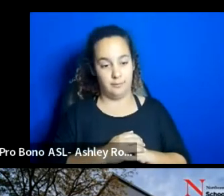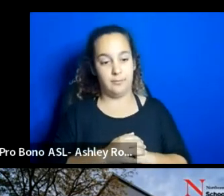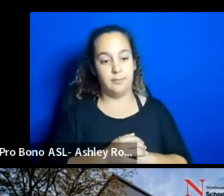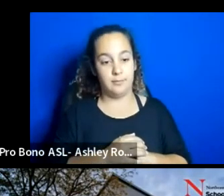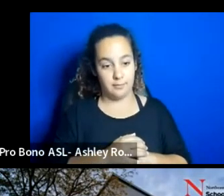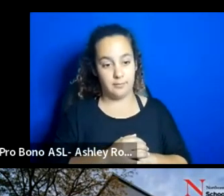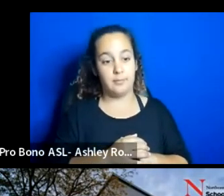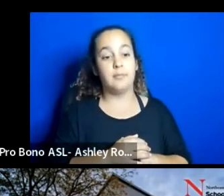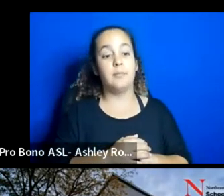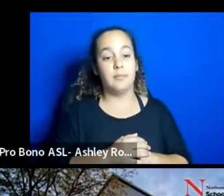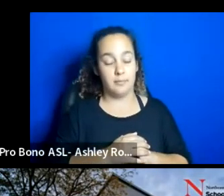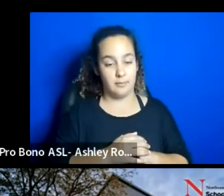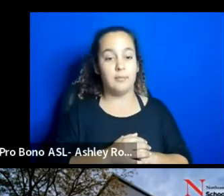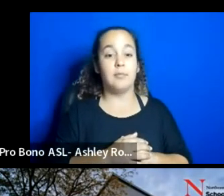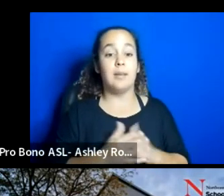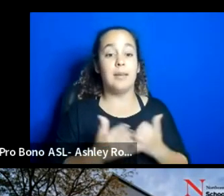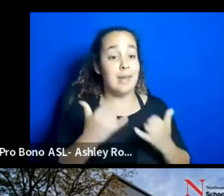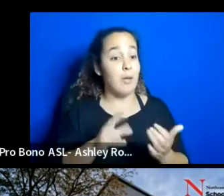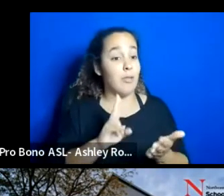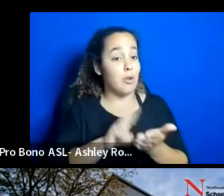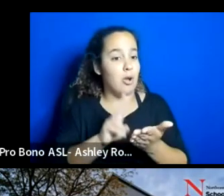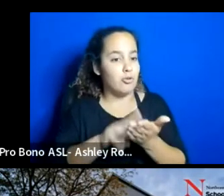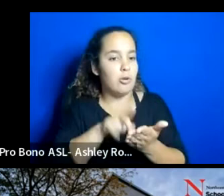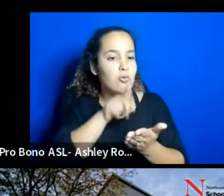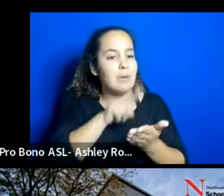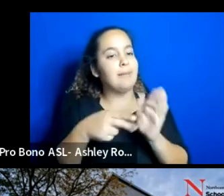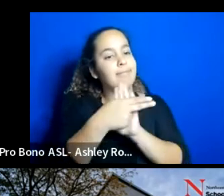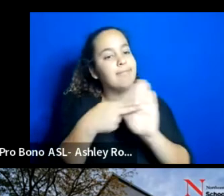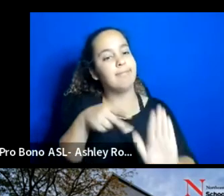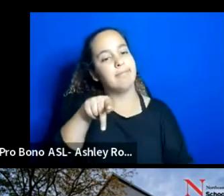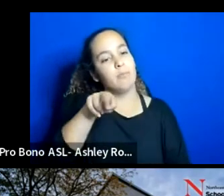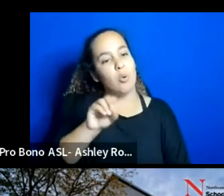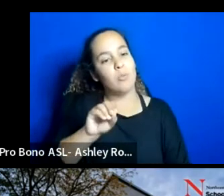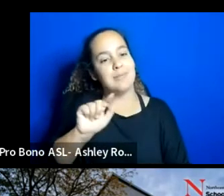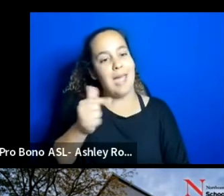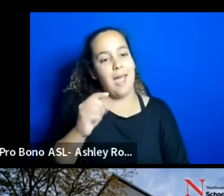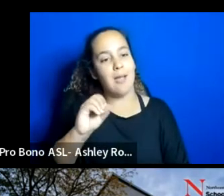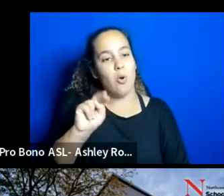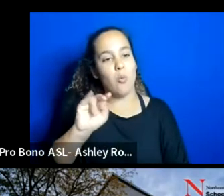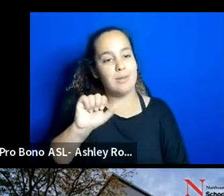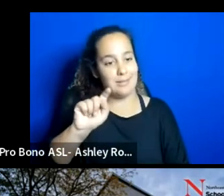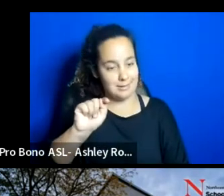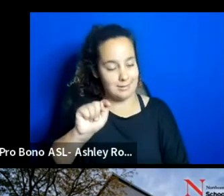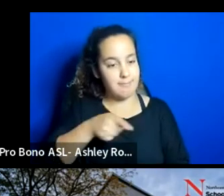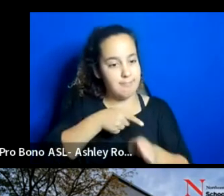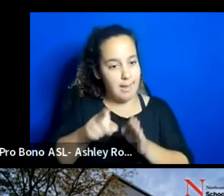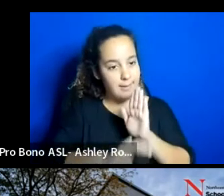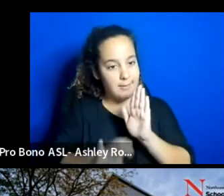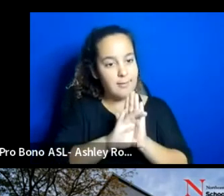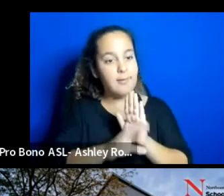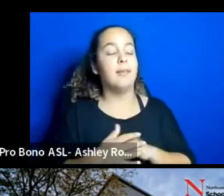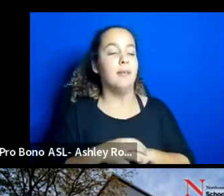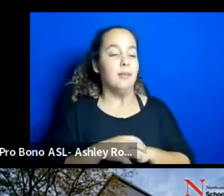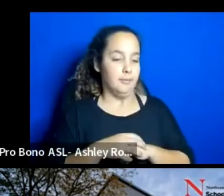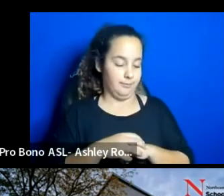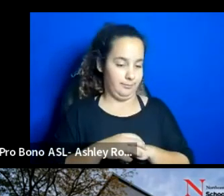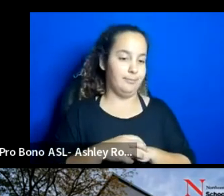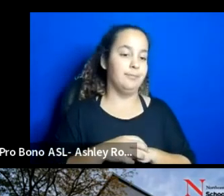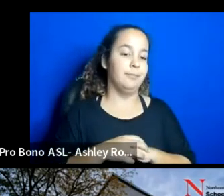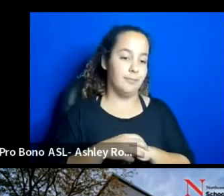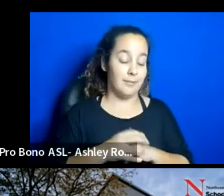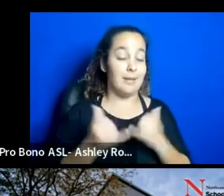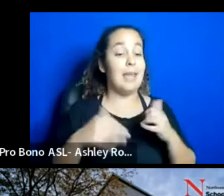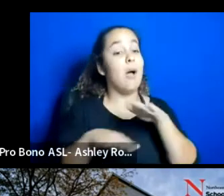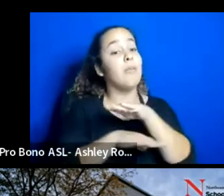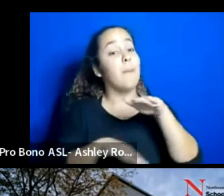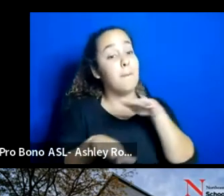main protagonist, the central actor in legal communication, and is a battleground. For instance, the basic